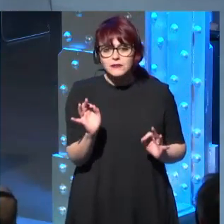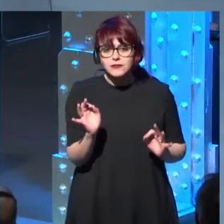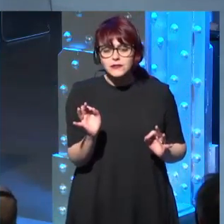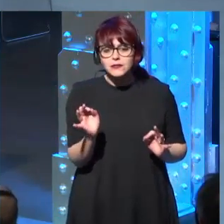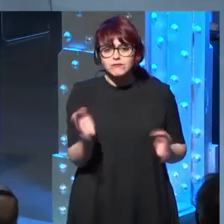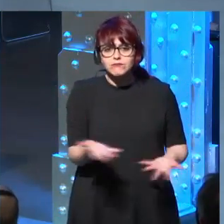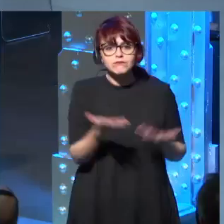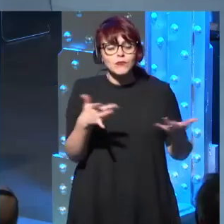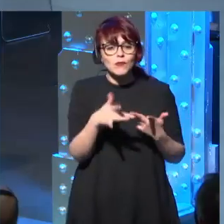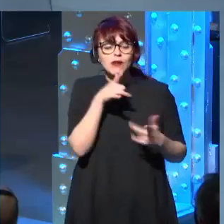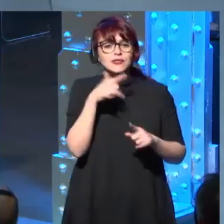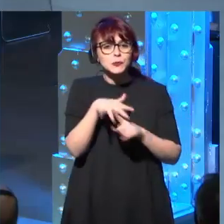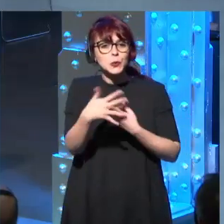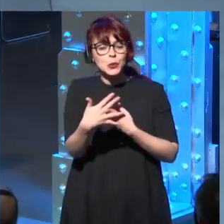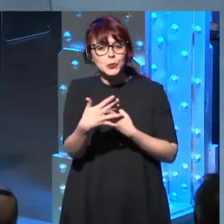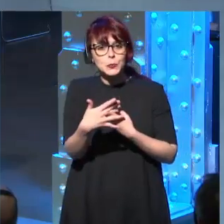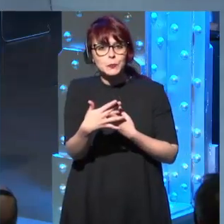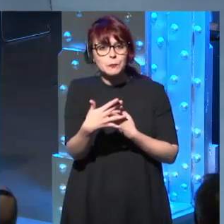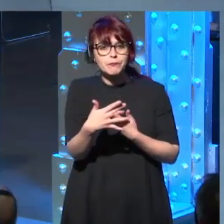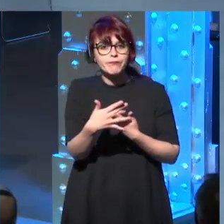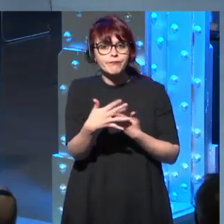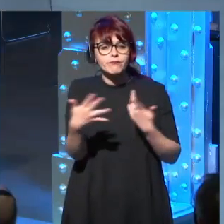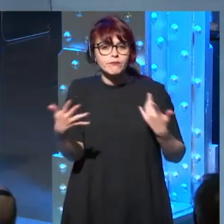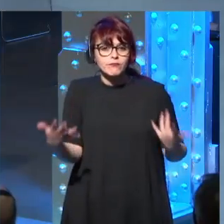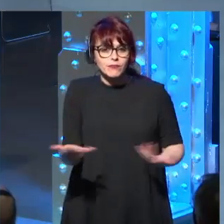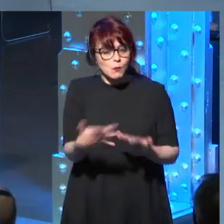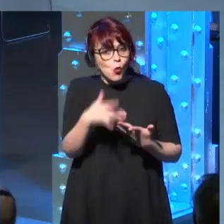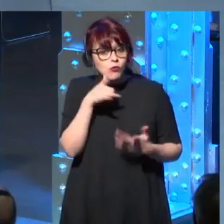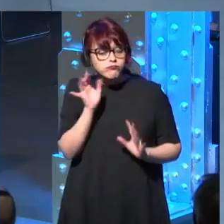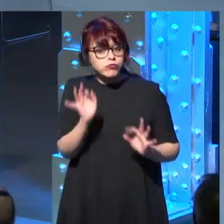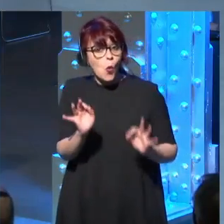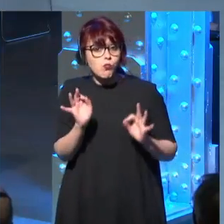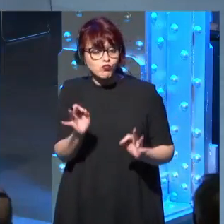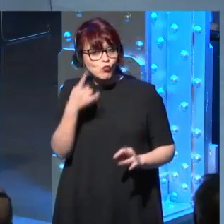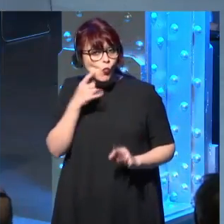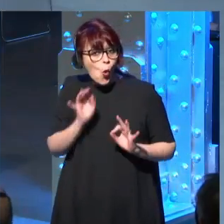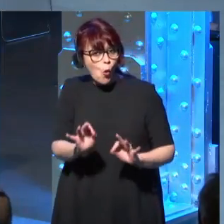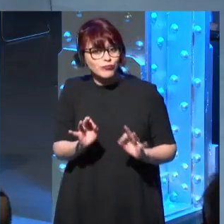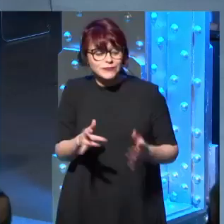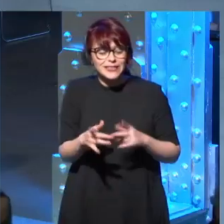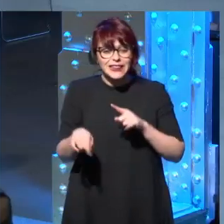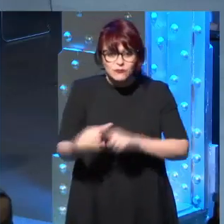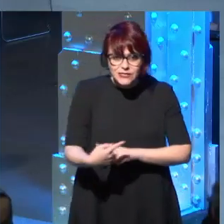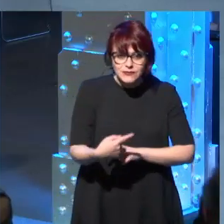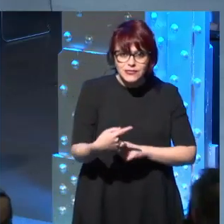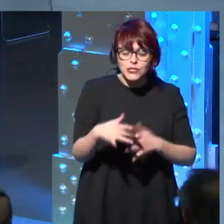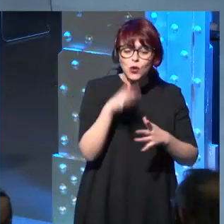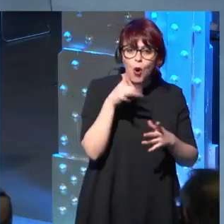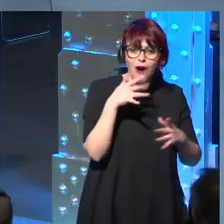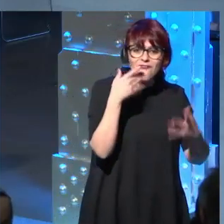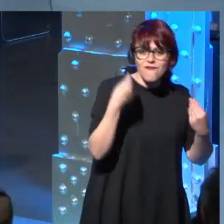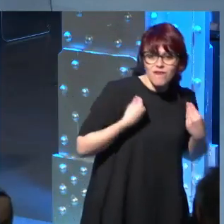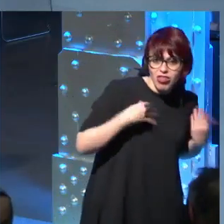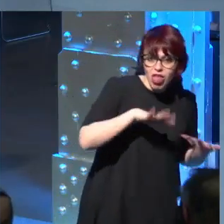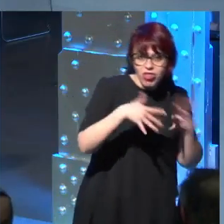ideas. Actually, the art of the novel is based on the writer's talents of